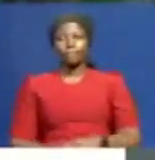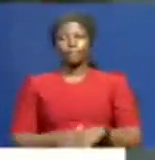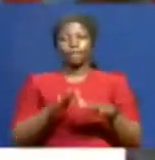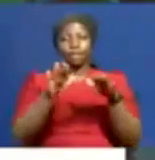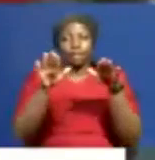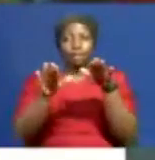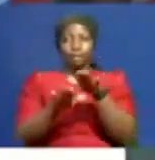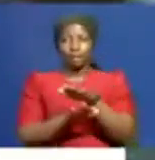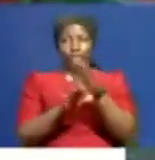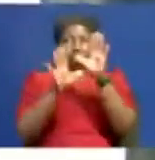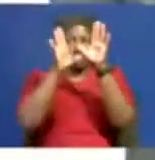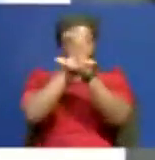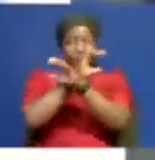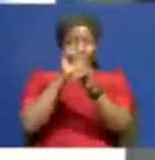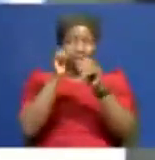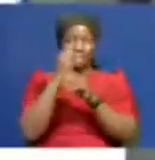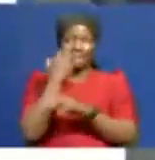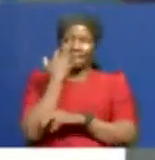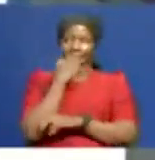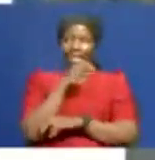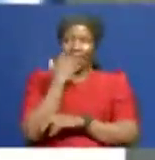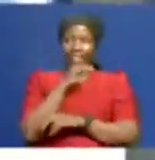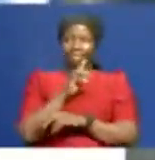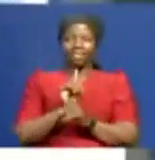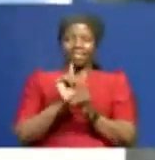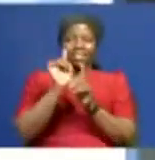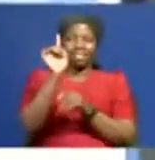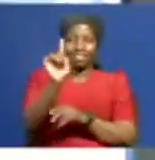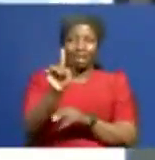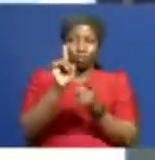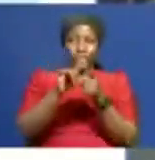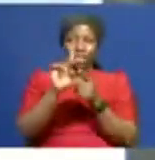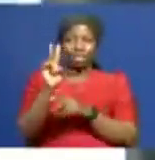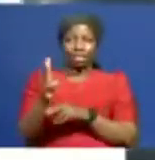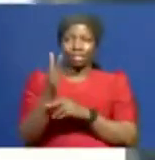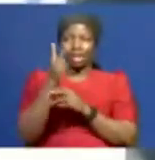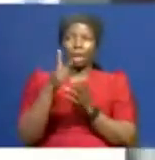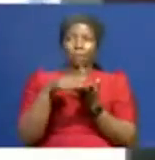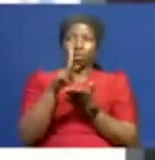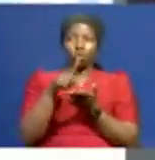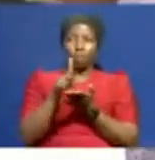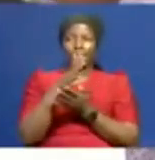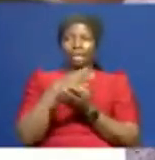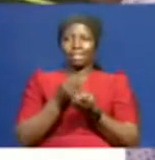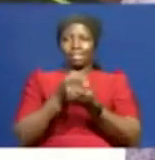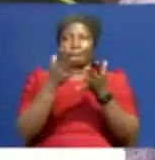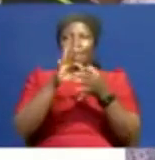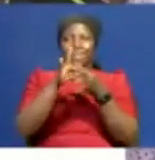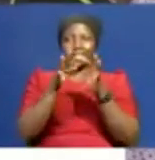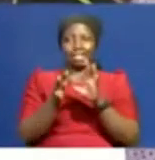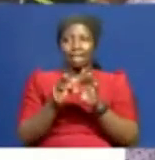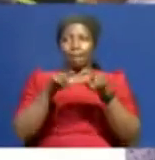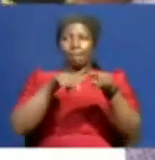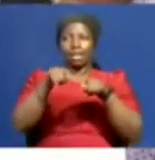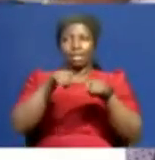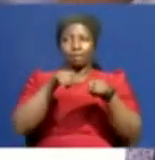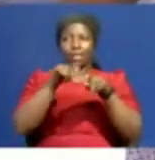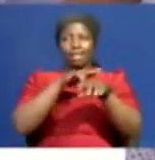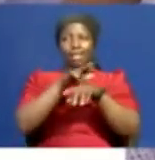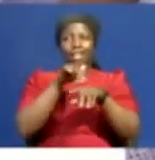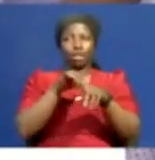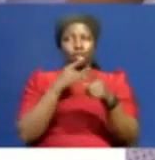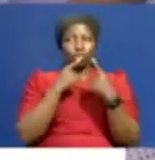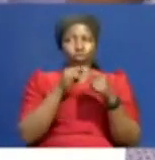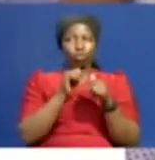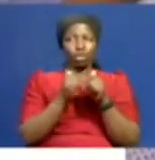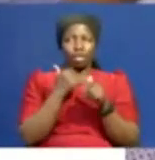Deputy President Rigathi Gachagua was at the second Procurement and Supply Chain Management National Dialogue that attracted